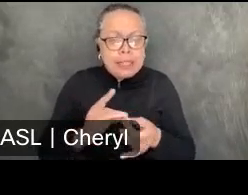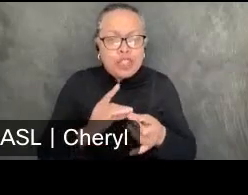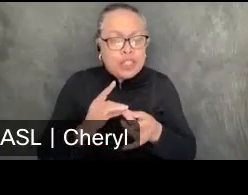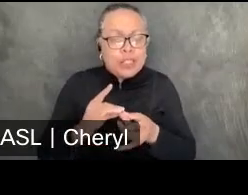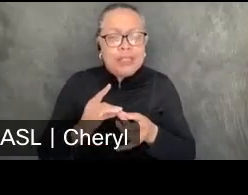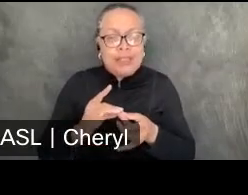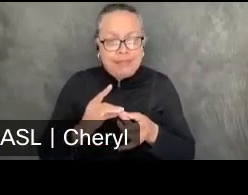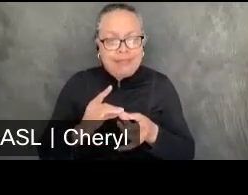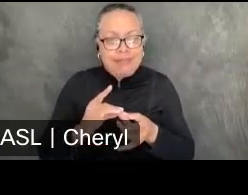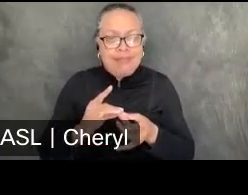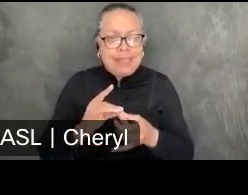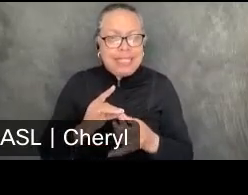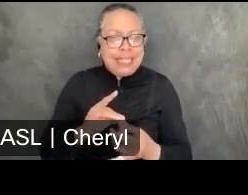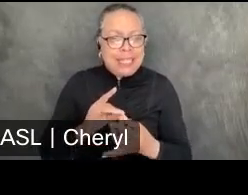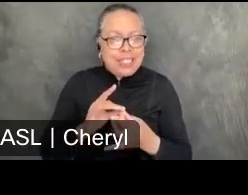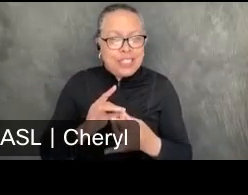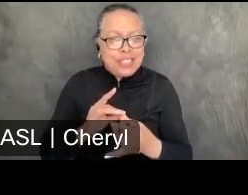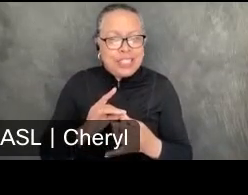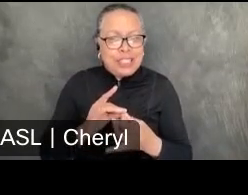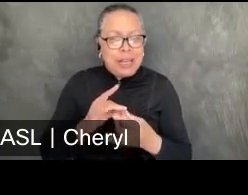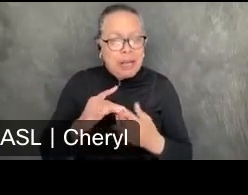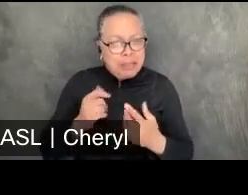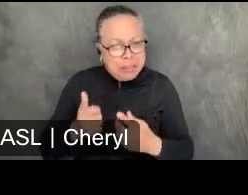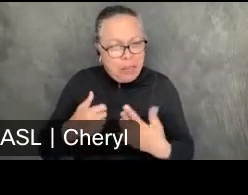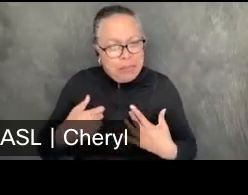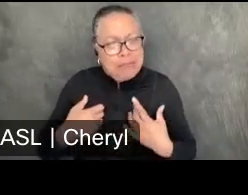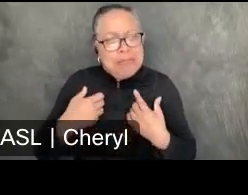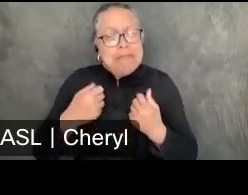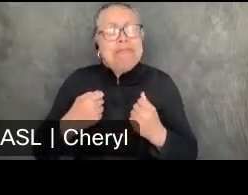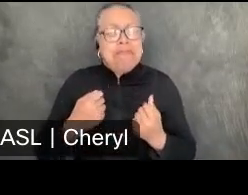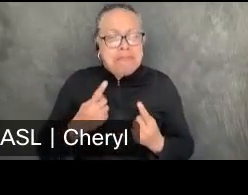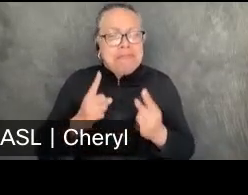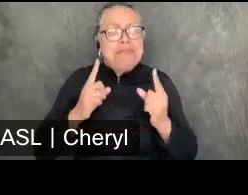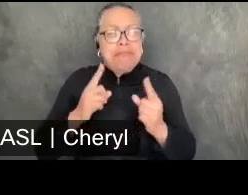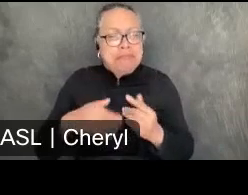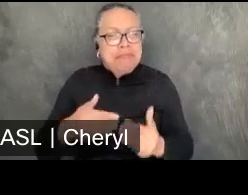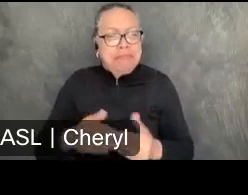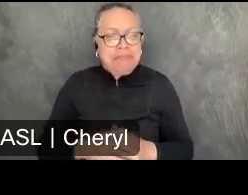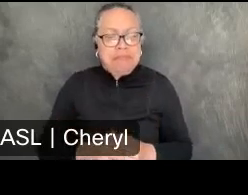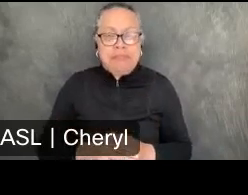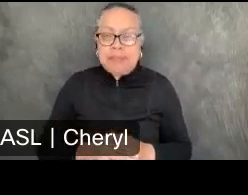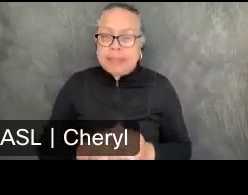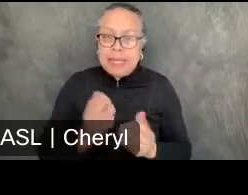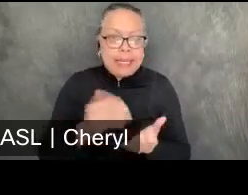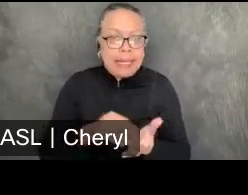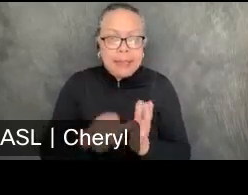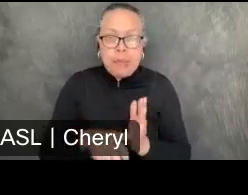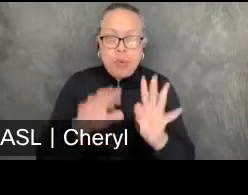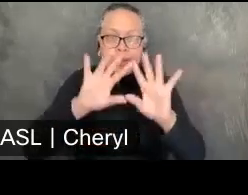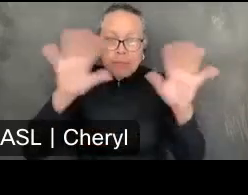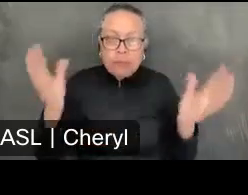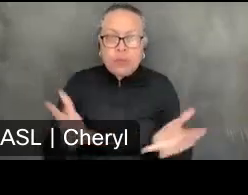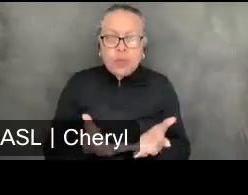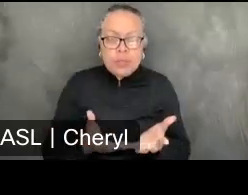building that connection and that resilience. We want to take a holistic approach. So we don't want to